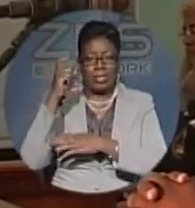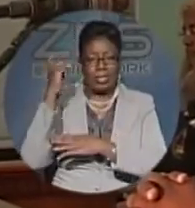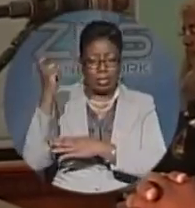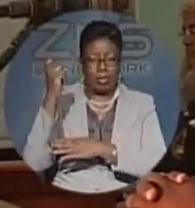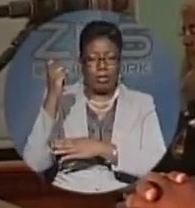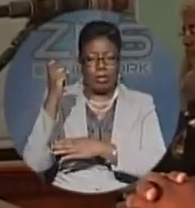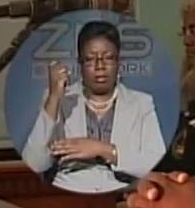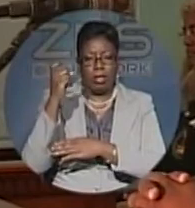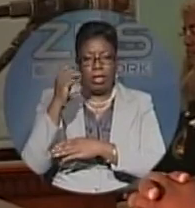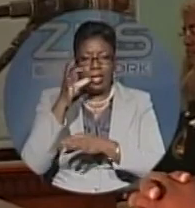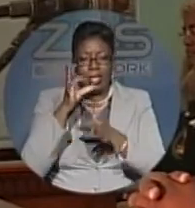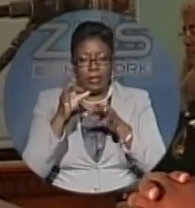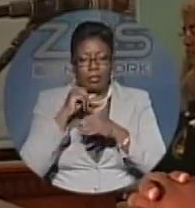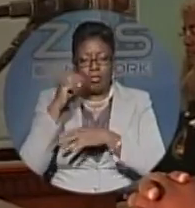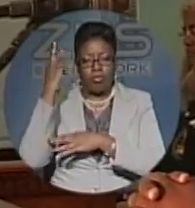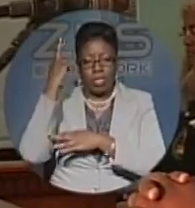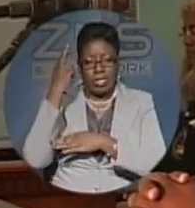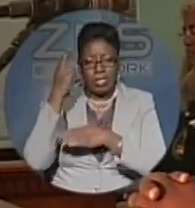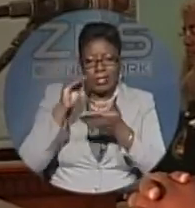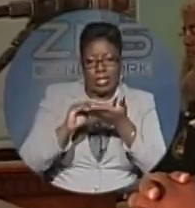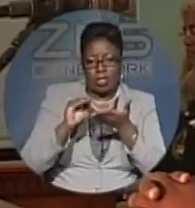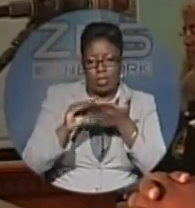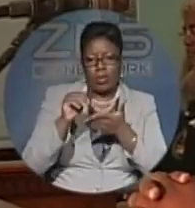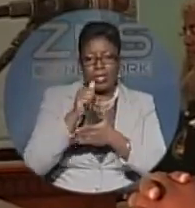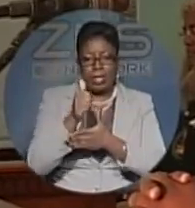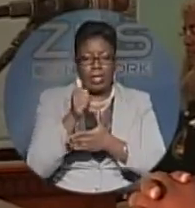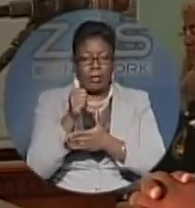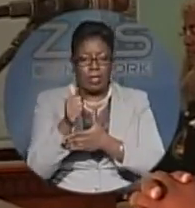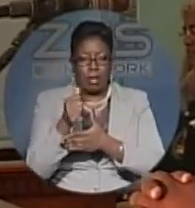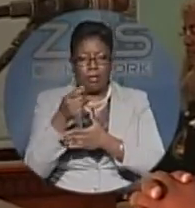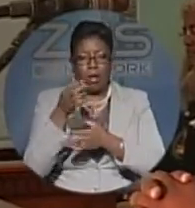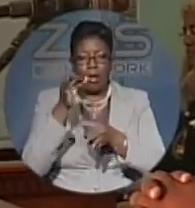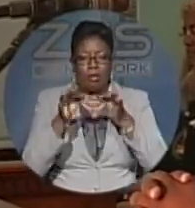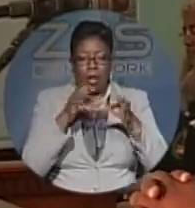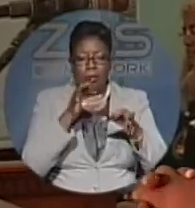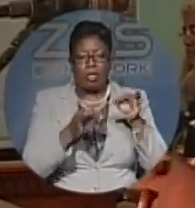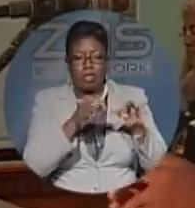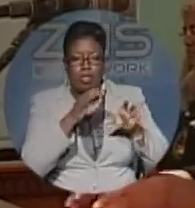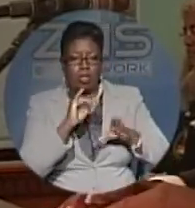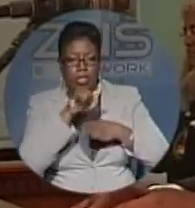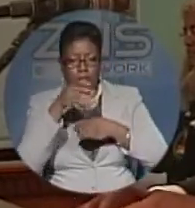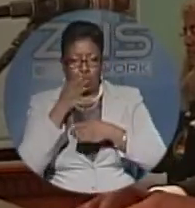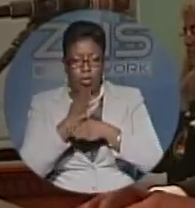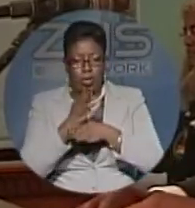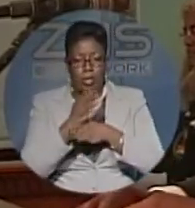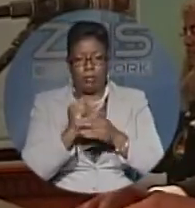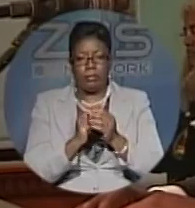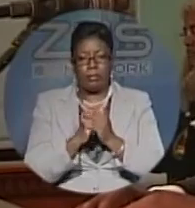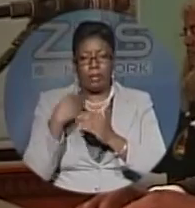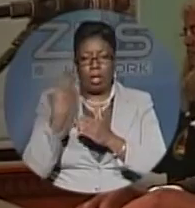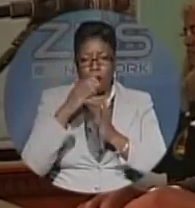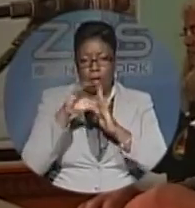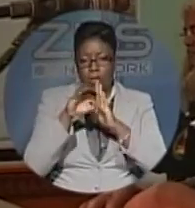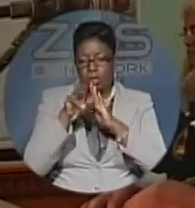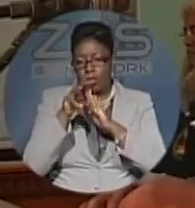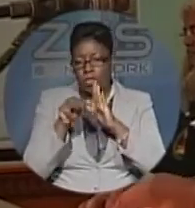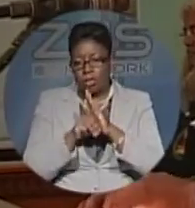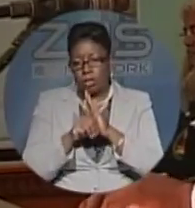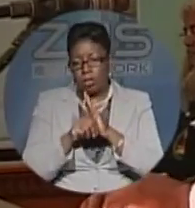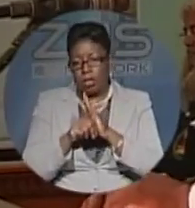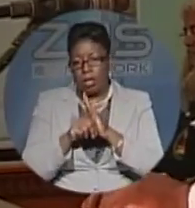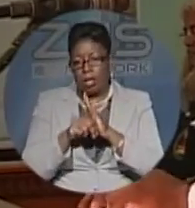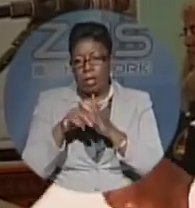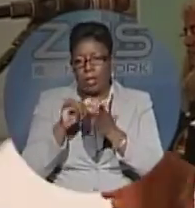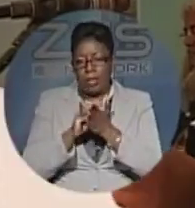seek to unreasonably excuse themselves from jury duty. Our Constitution guarantees a trial by